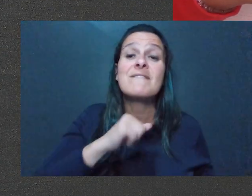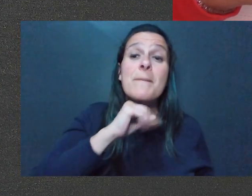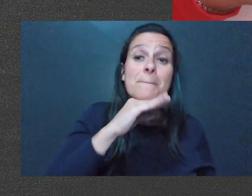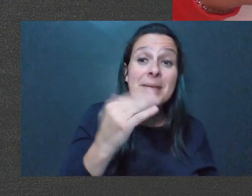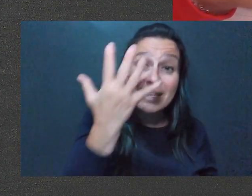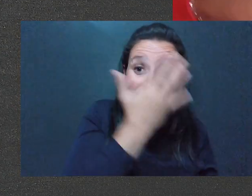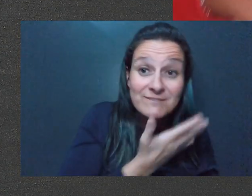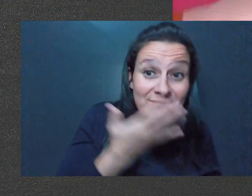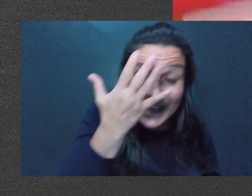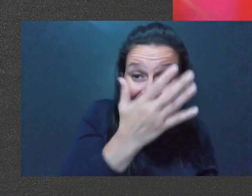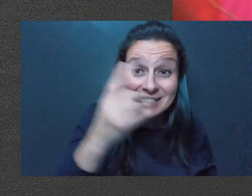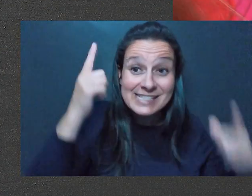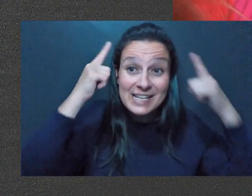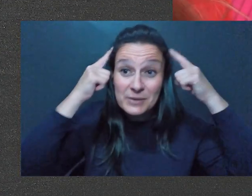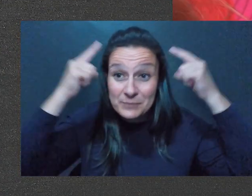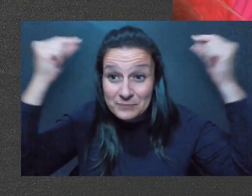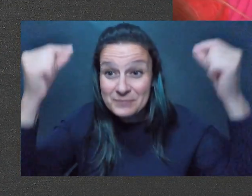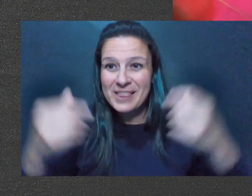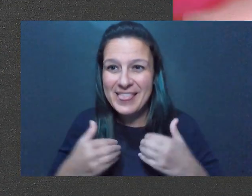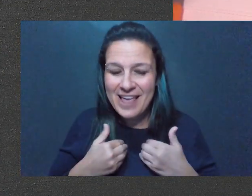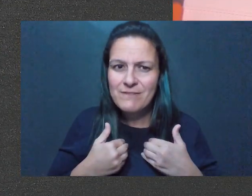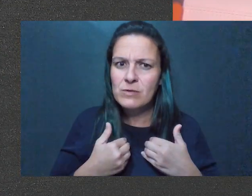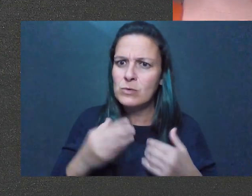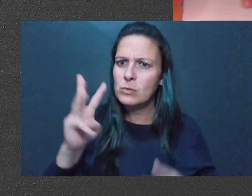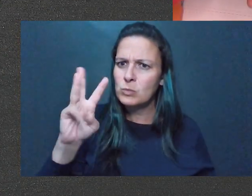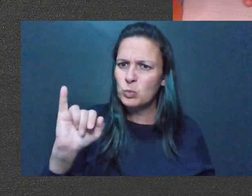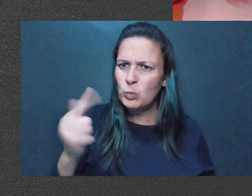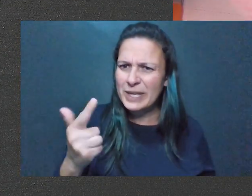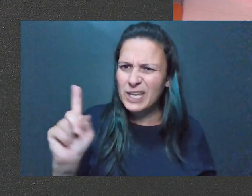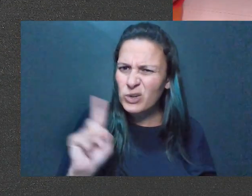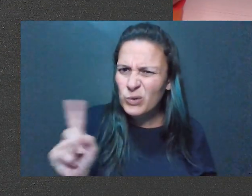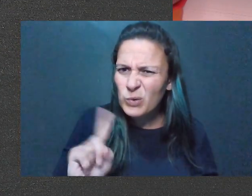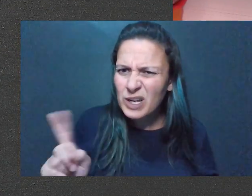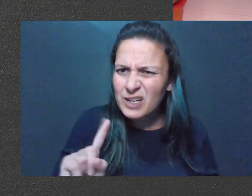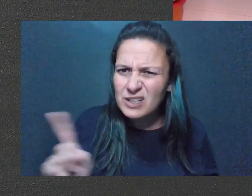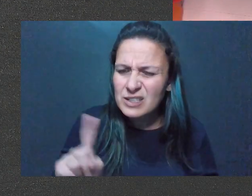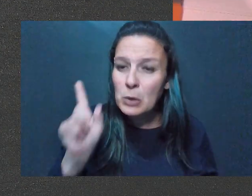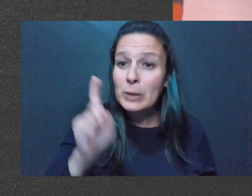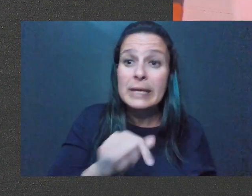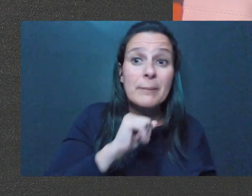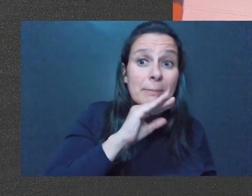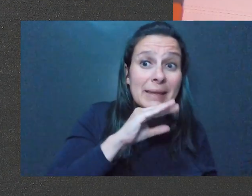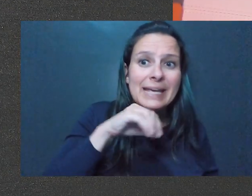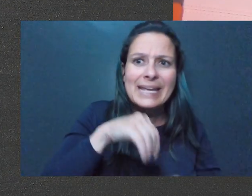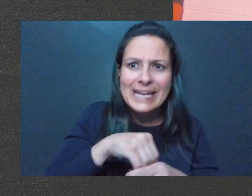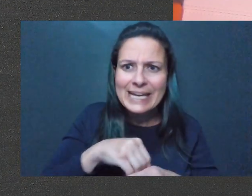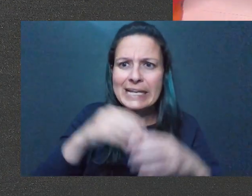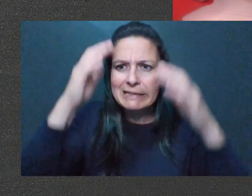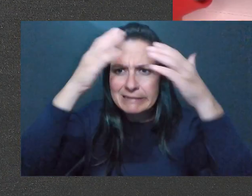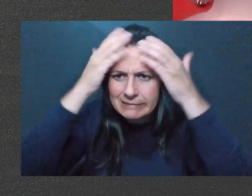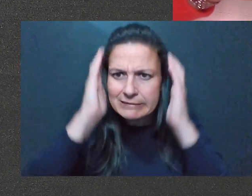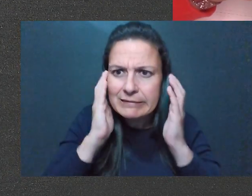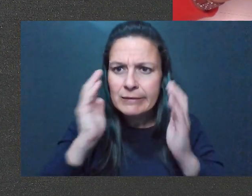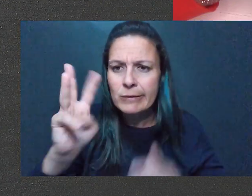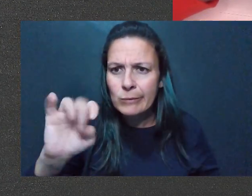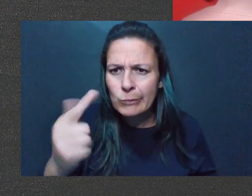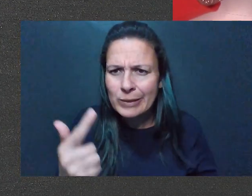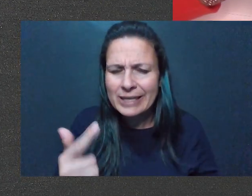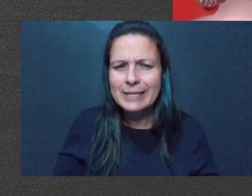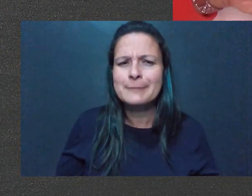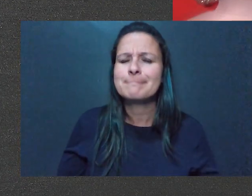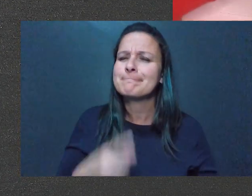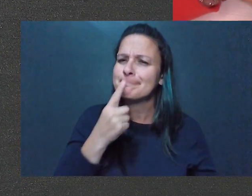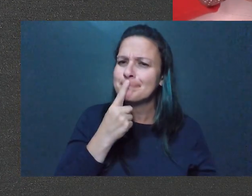are missing the wig, right? We need a pig in a wig. So that's what the yarn is for. If you take